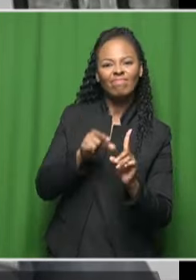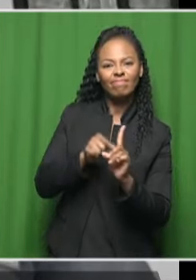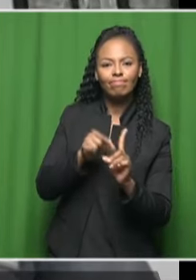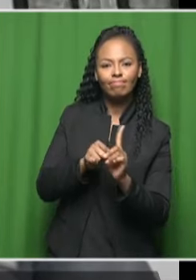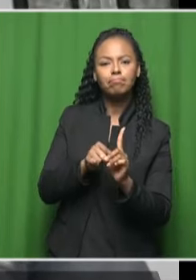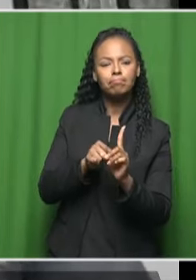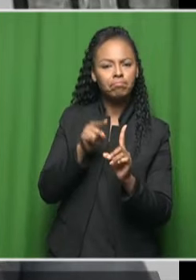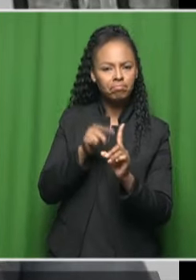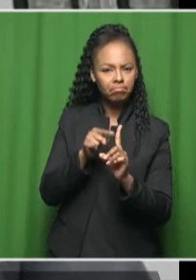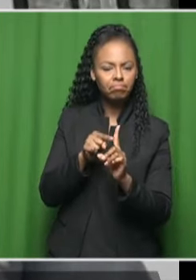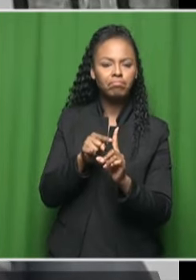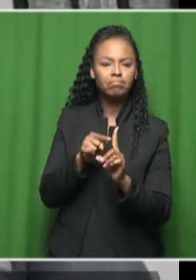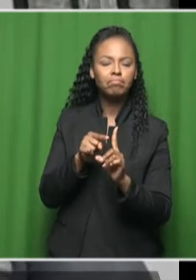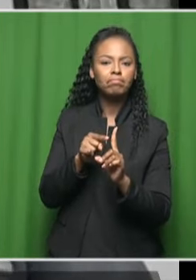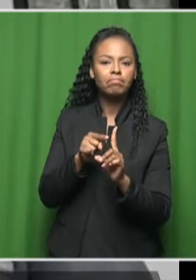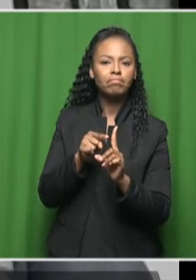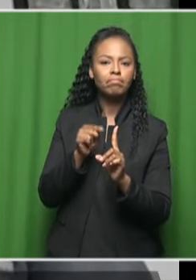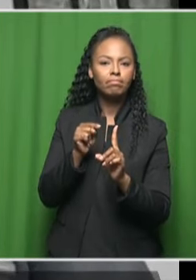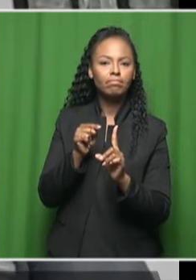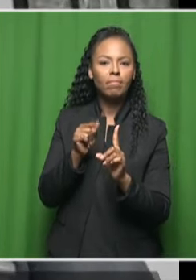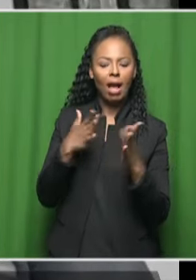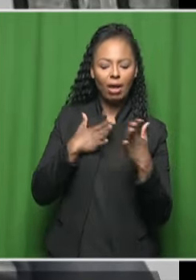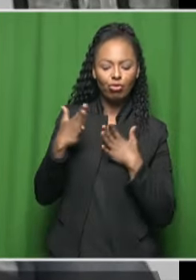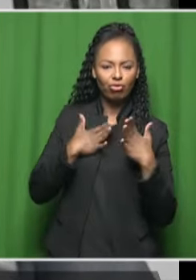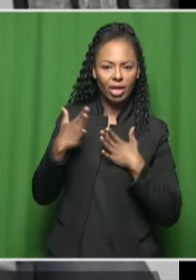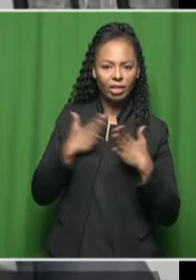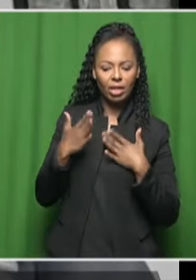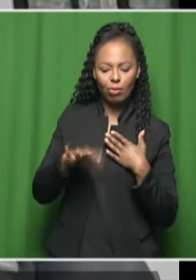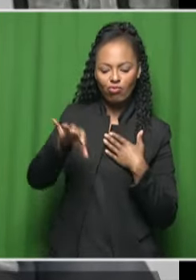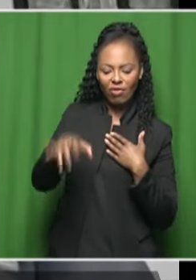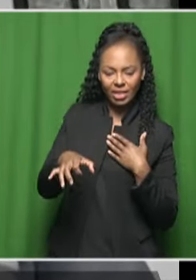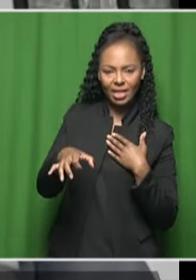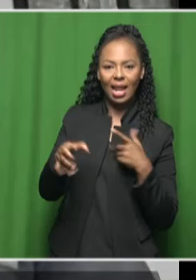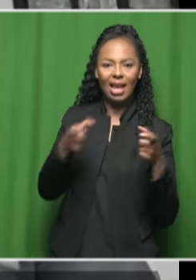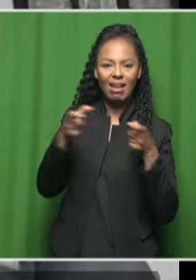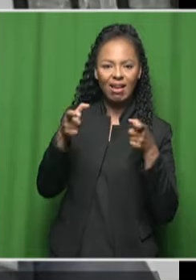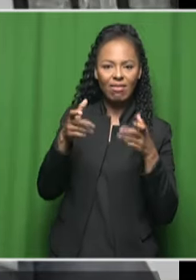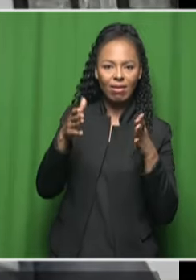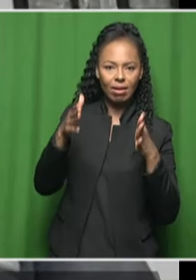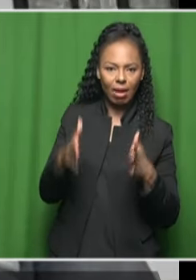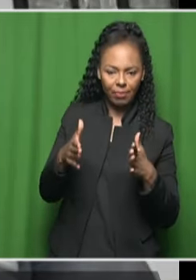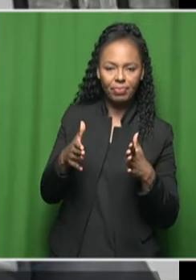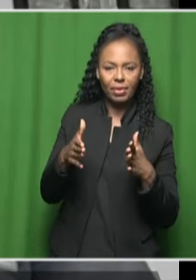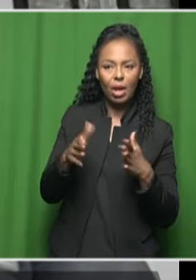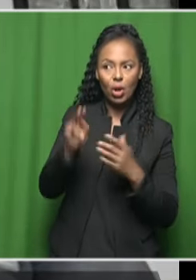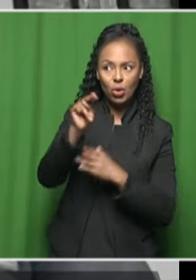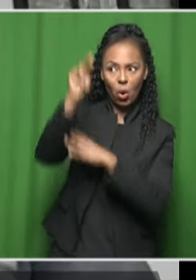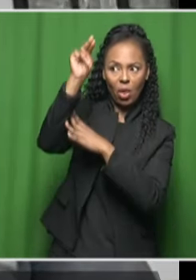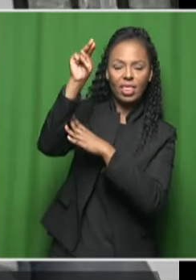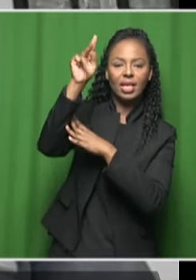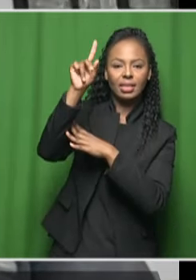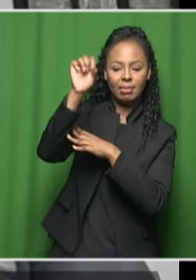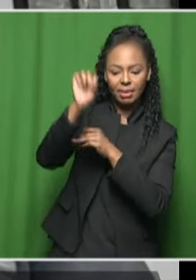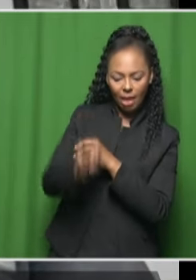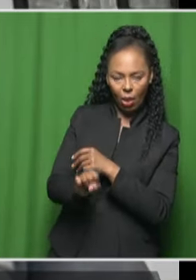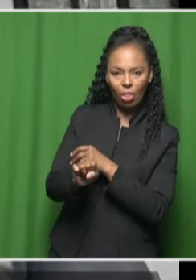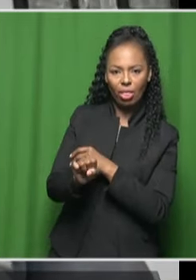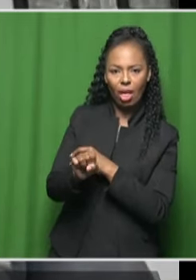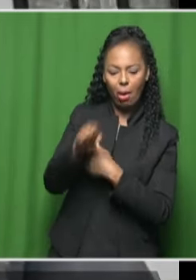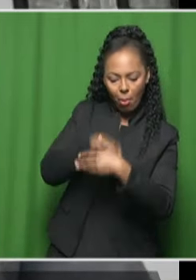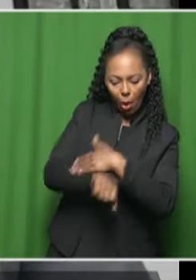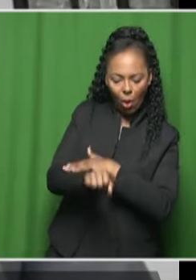successfully district administrator and provincial governor in the north and in the south region. He was born in the